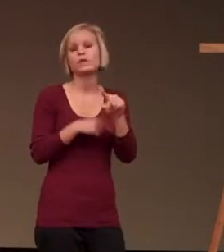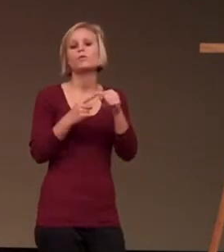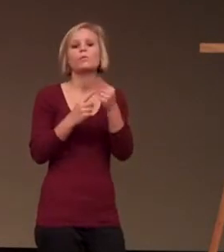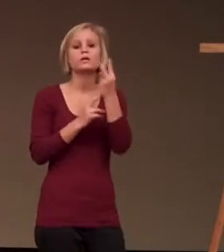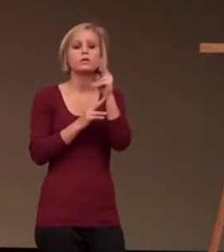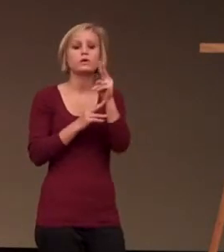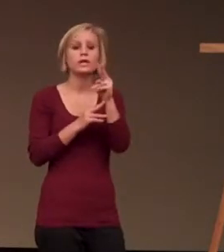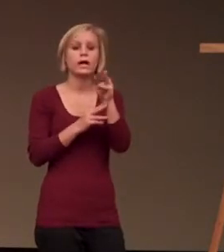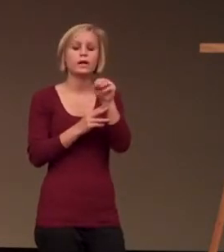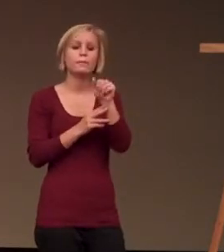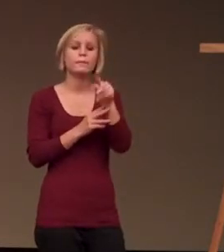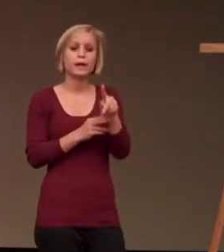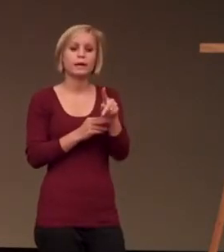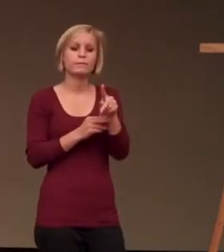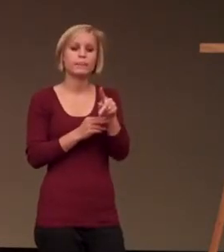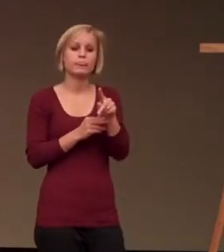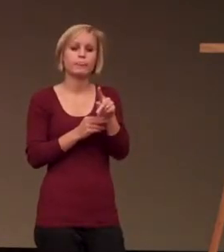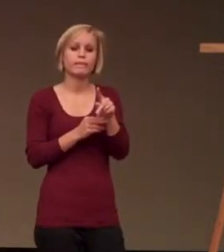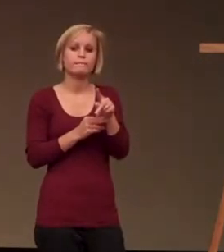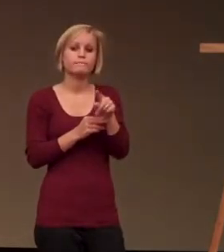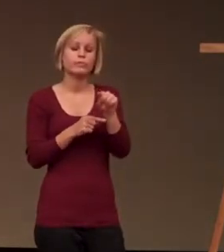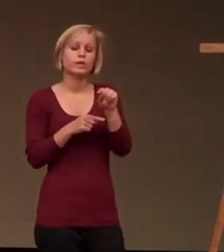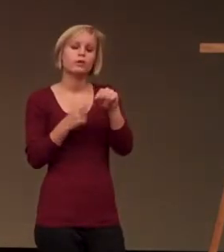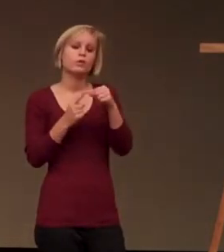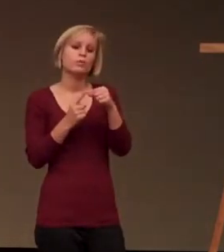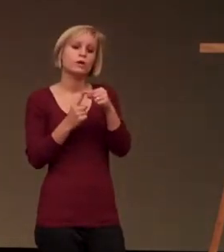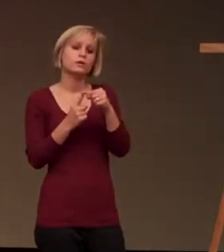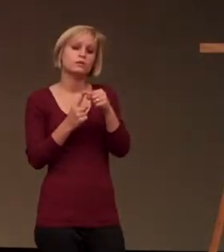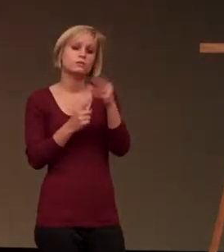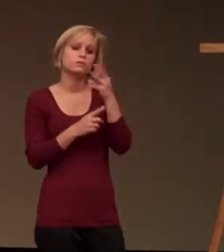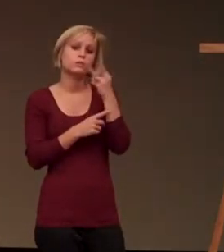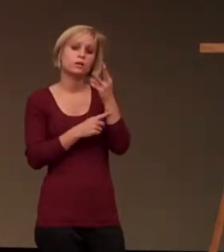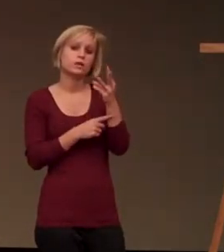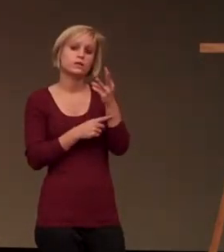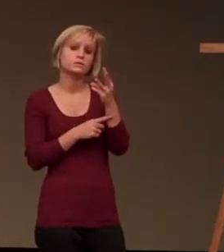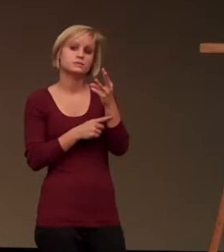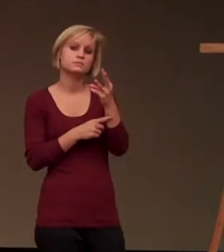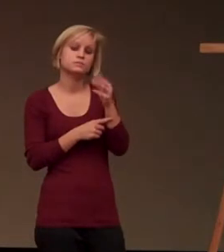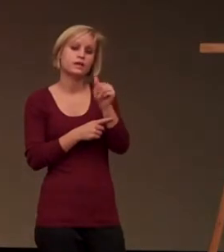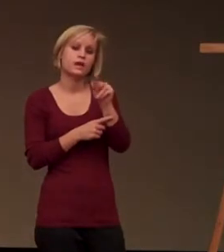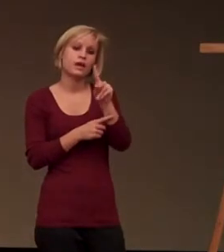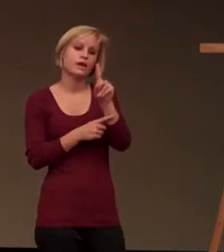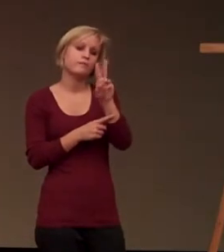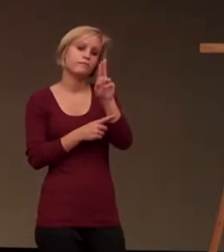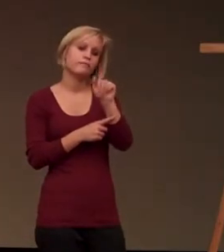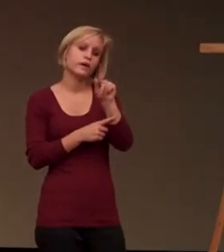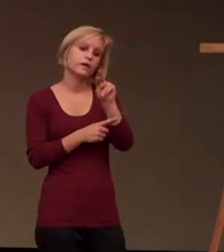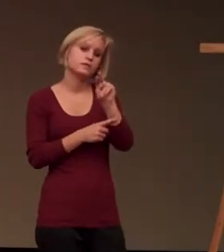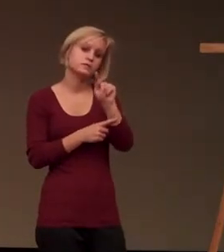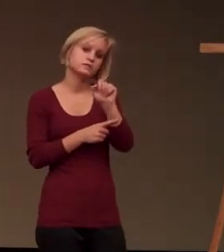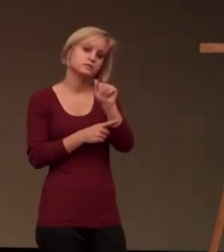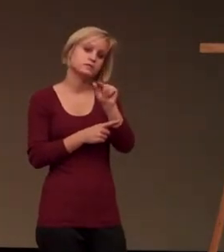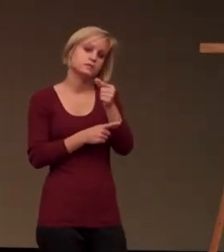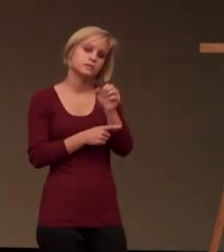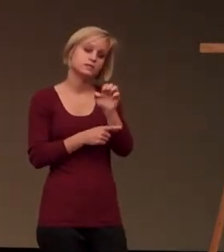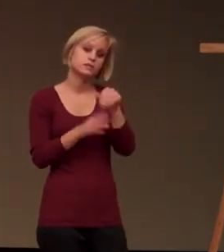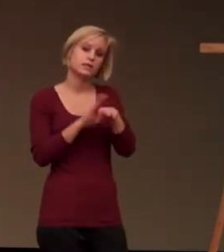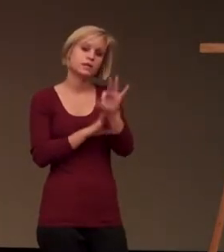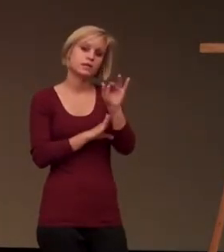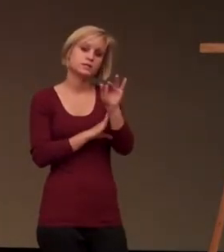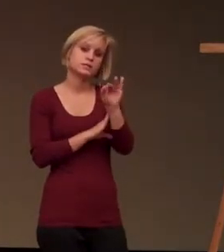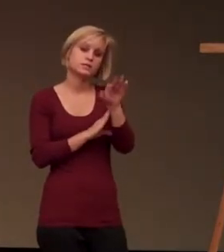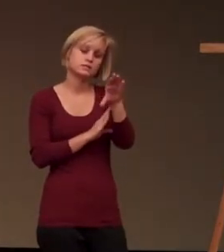I mentioned the other day that what Wheeling's advantage of the 19th century is where it's located